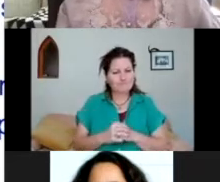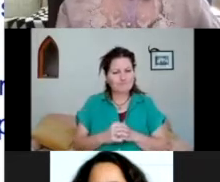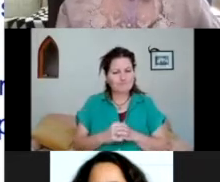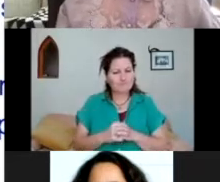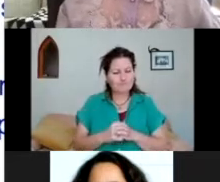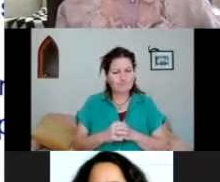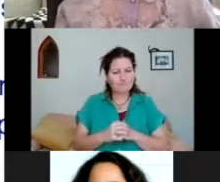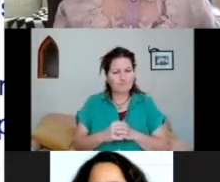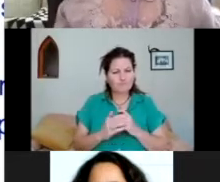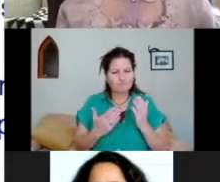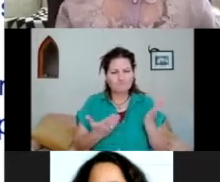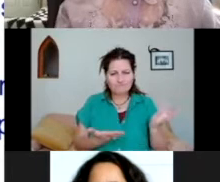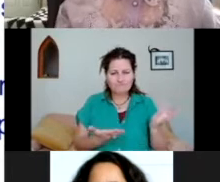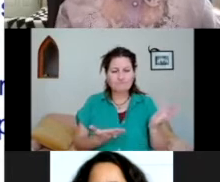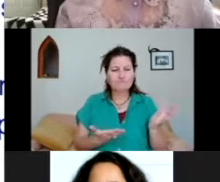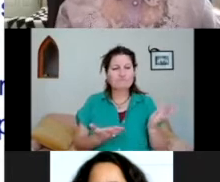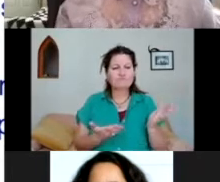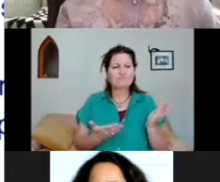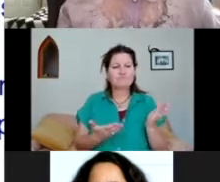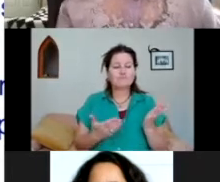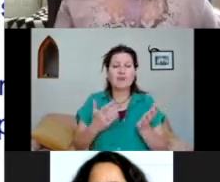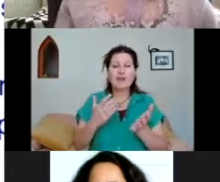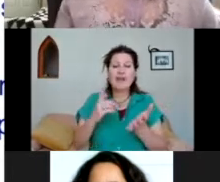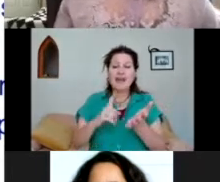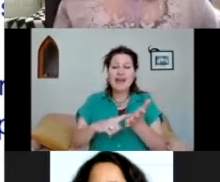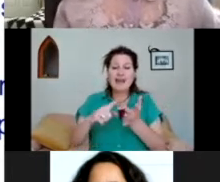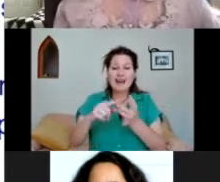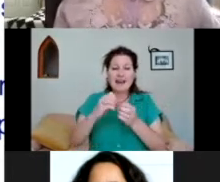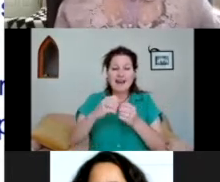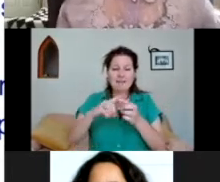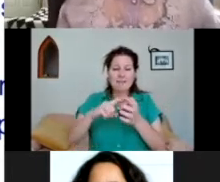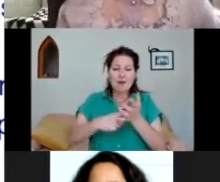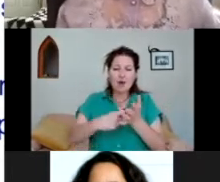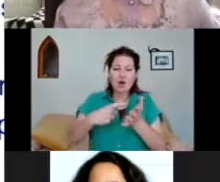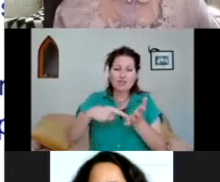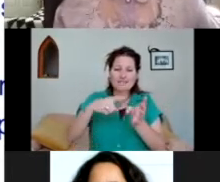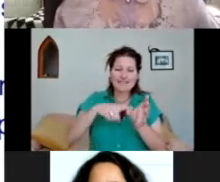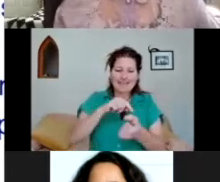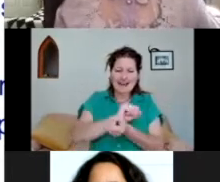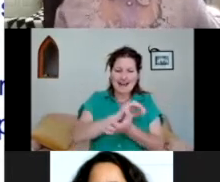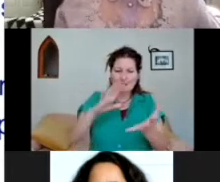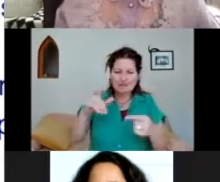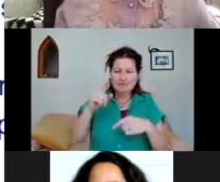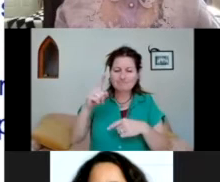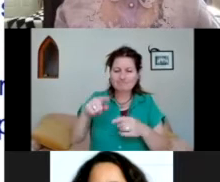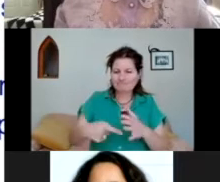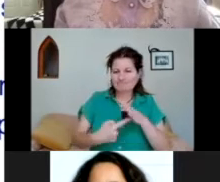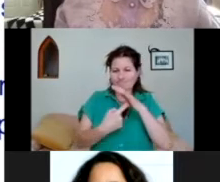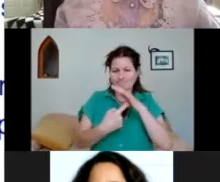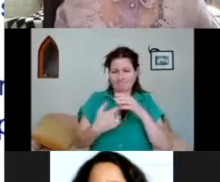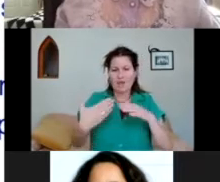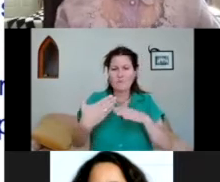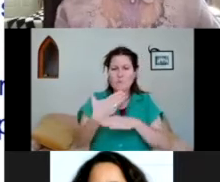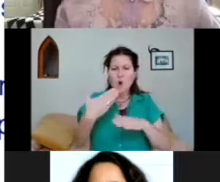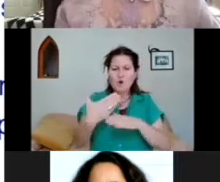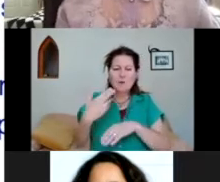There we go. So Liberty is the Mayor of London flagship festival of works by deaf and disabled